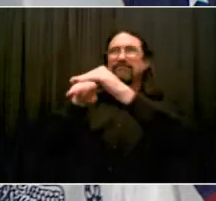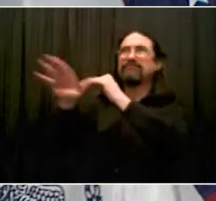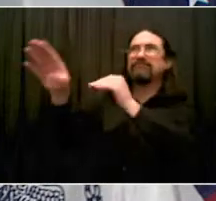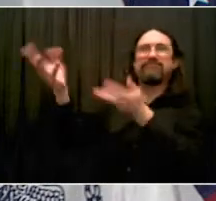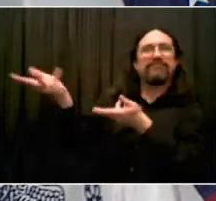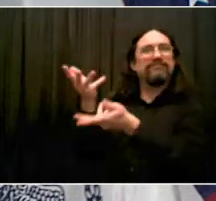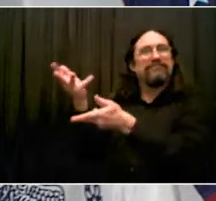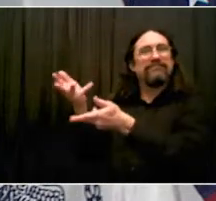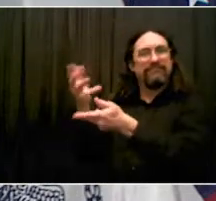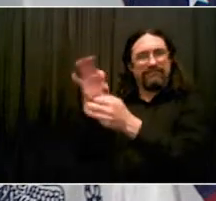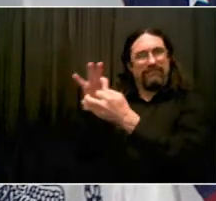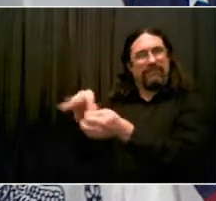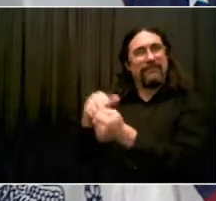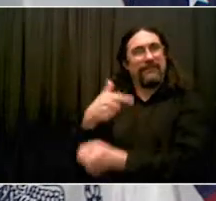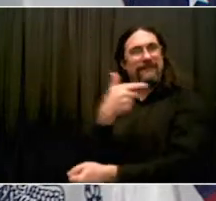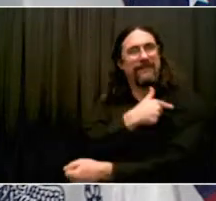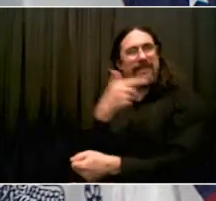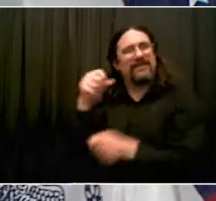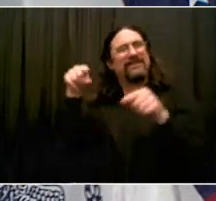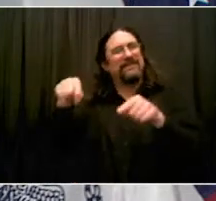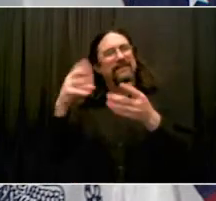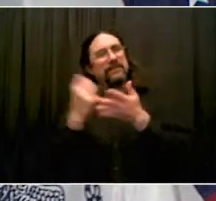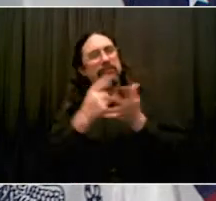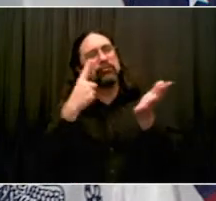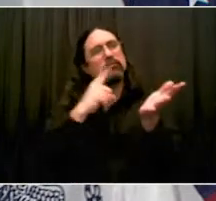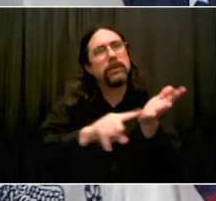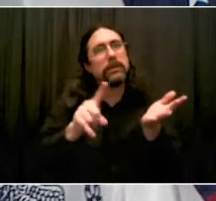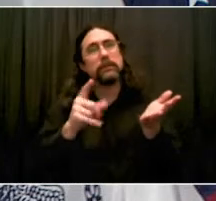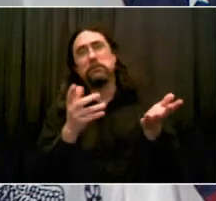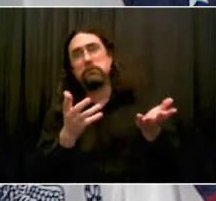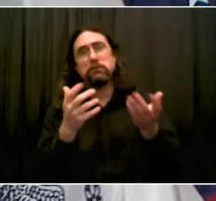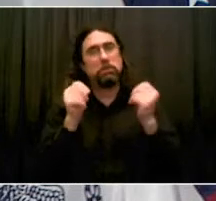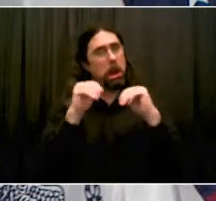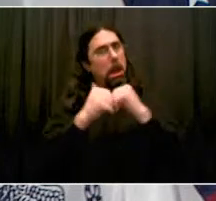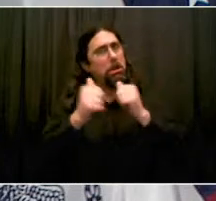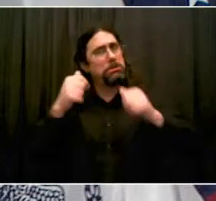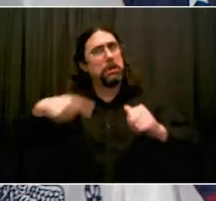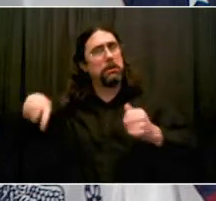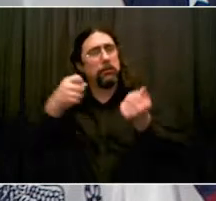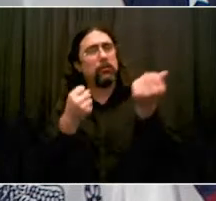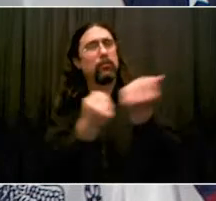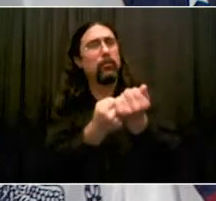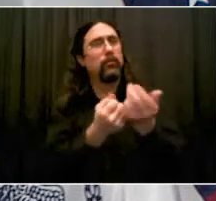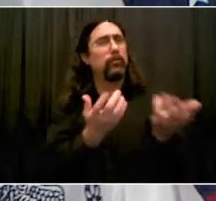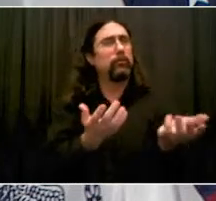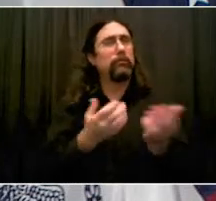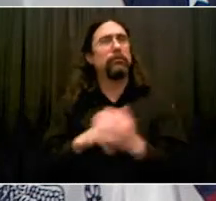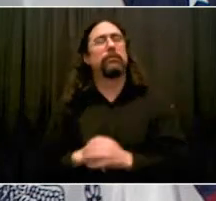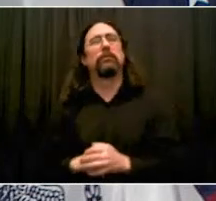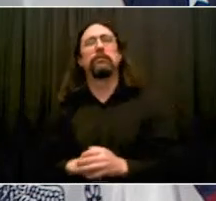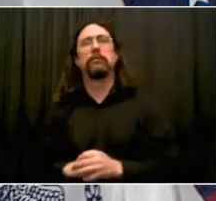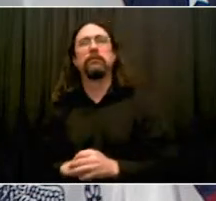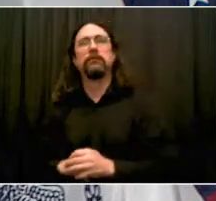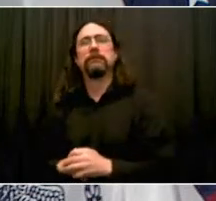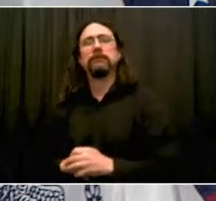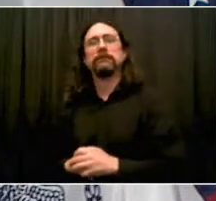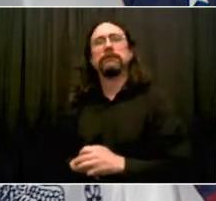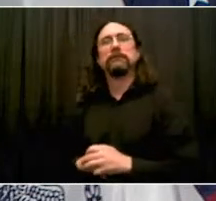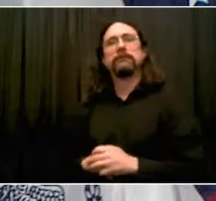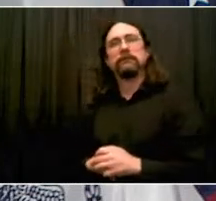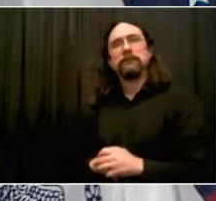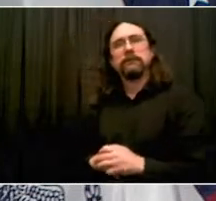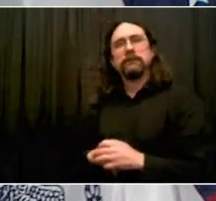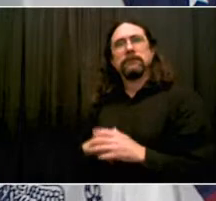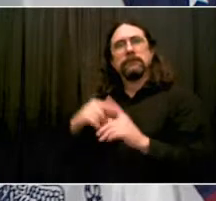a huge outreach effort to let New Yorkers know, after everything they've been through with COVID, that help is there for